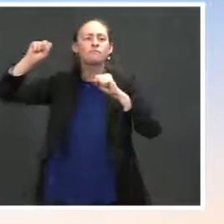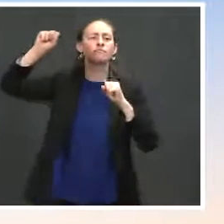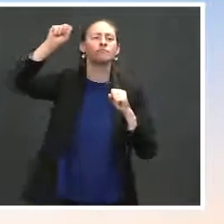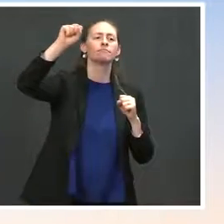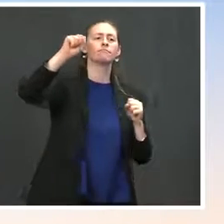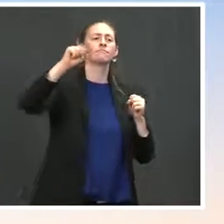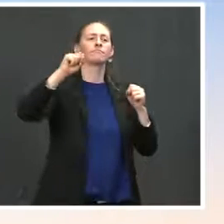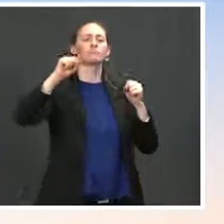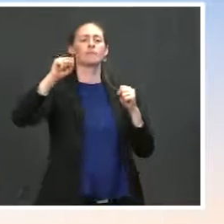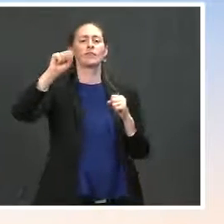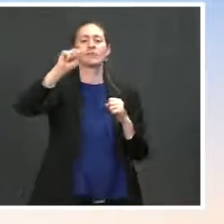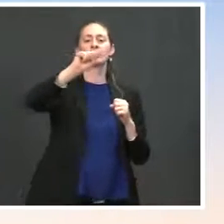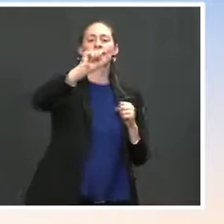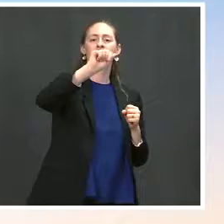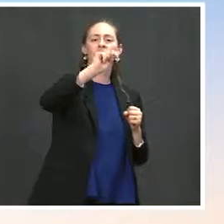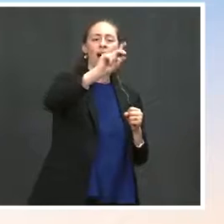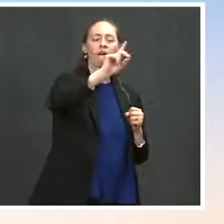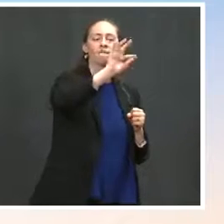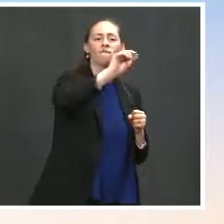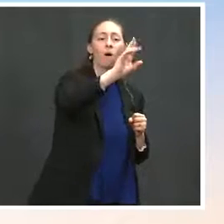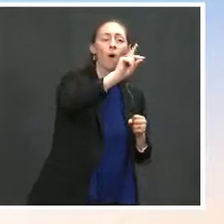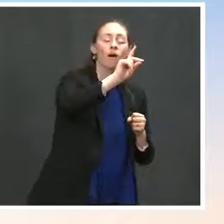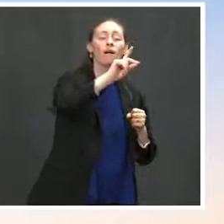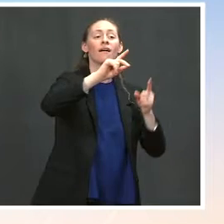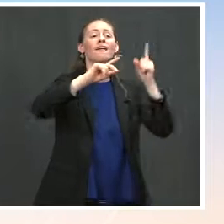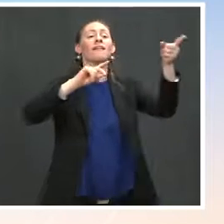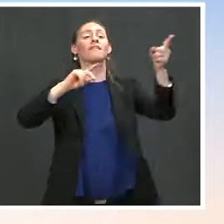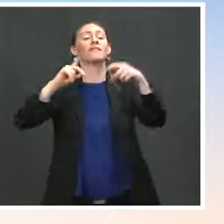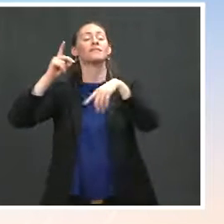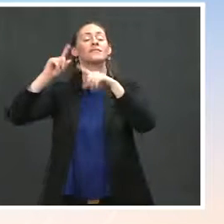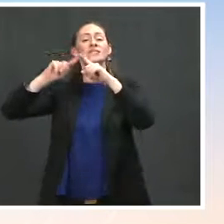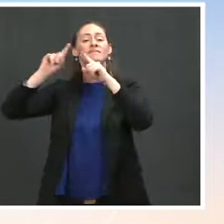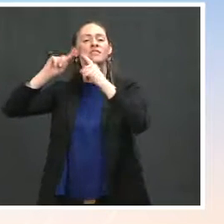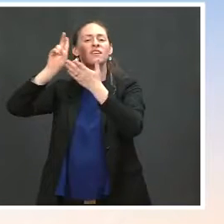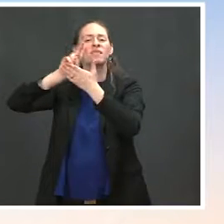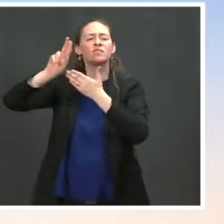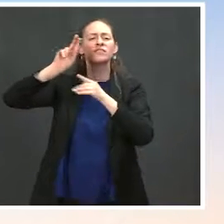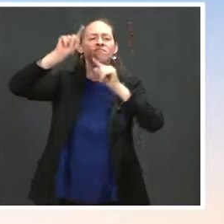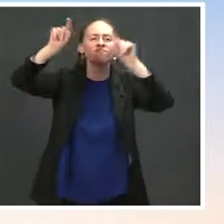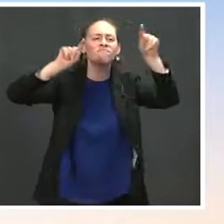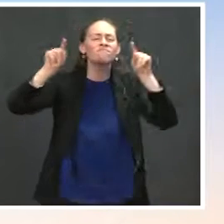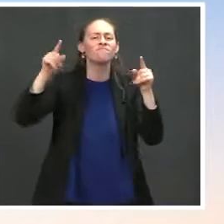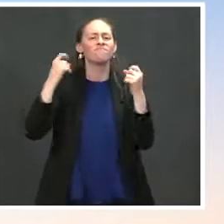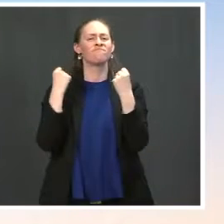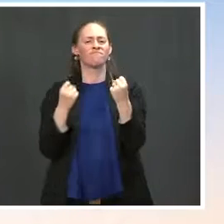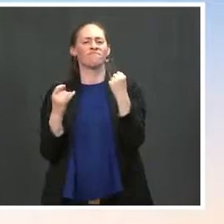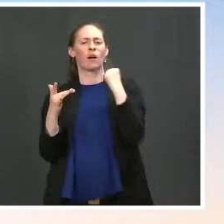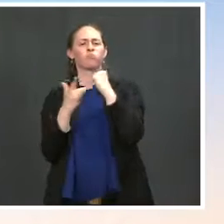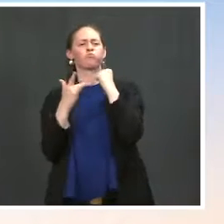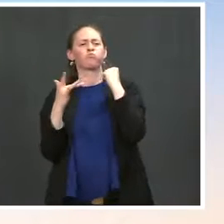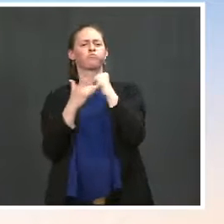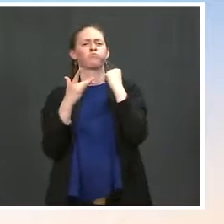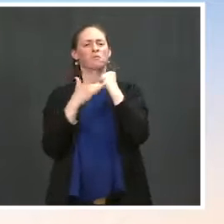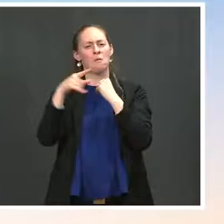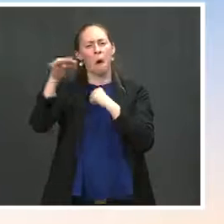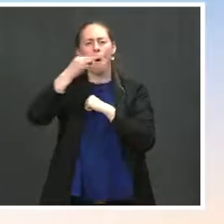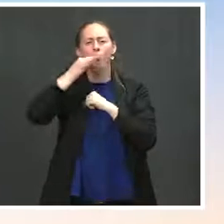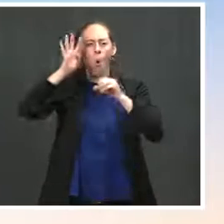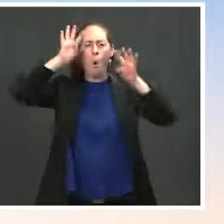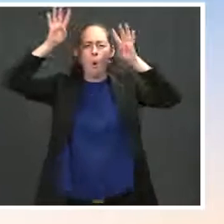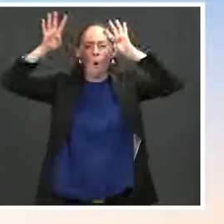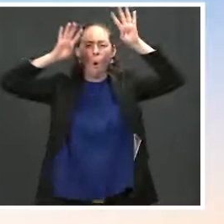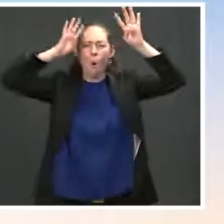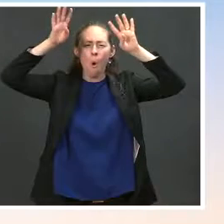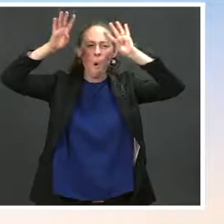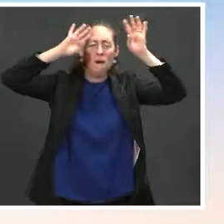or a number of other tech colleges and universities in America, if we were to join forces, as we're going to